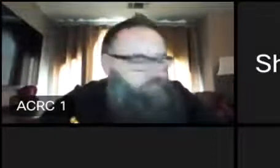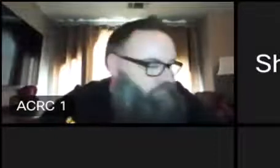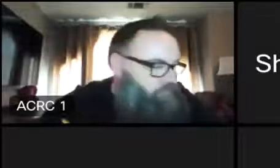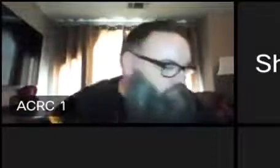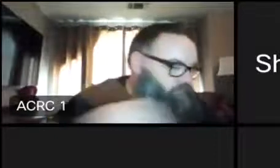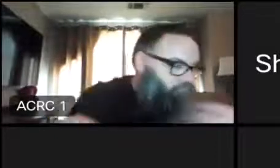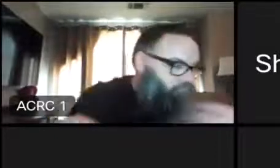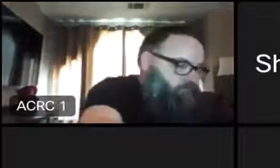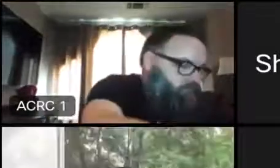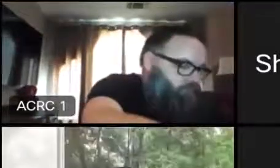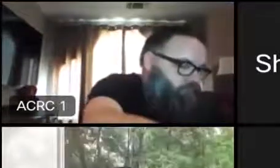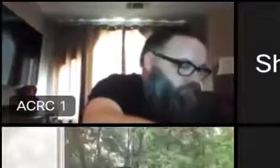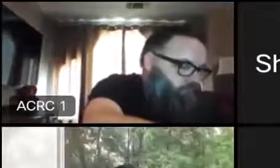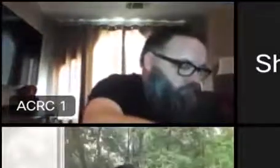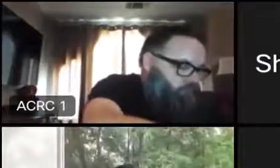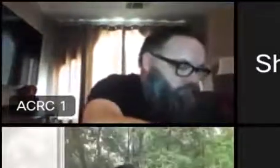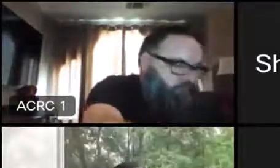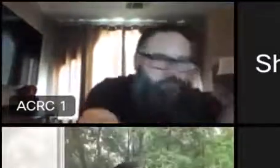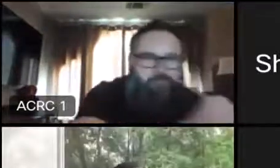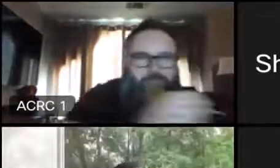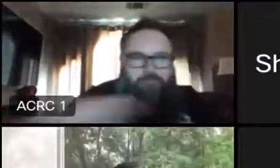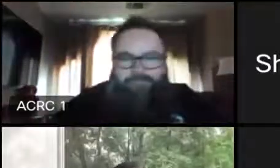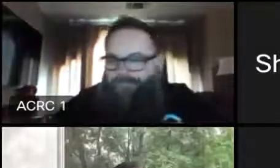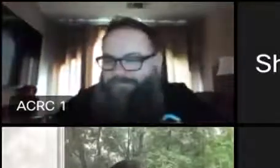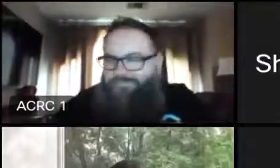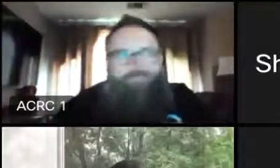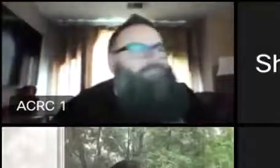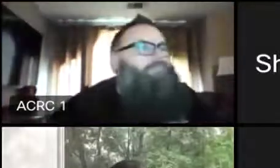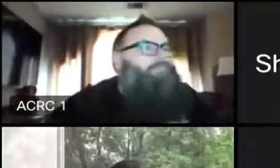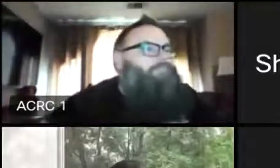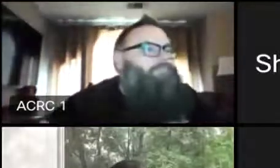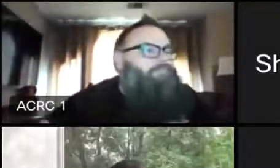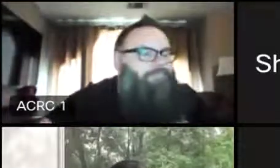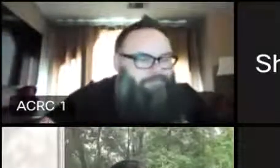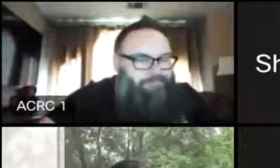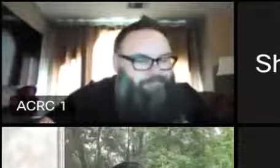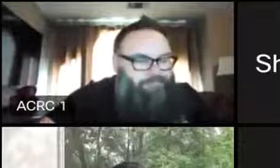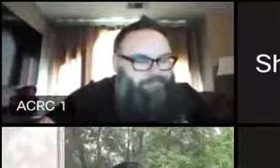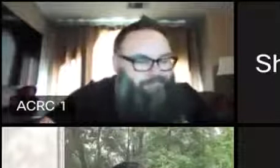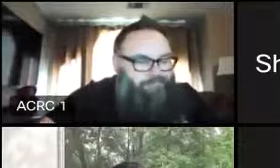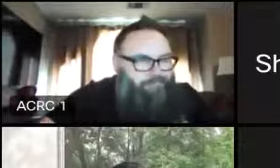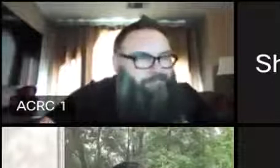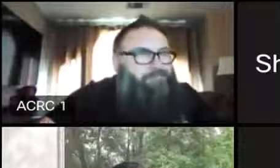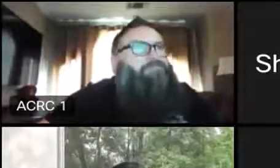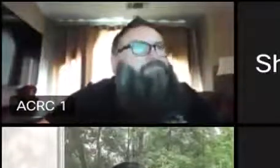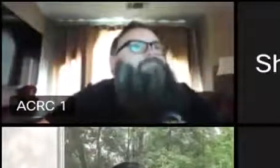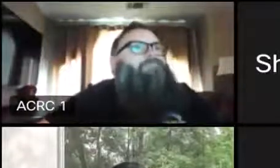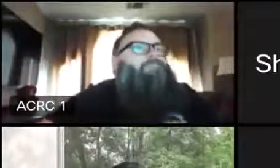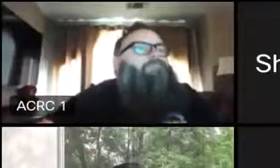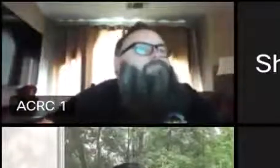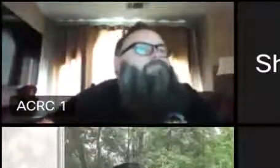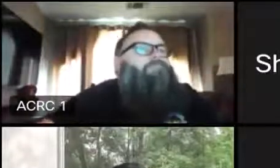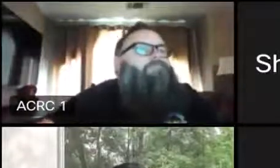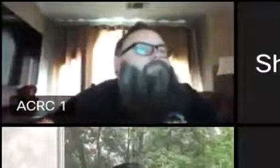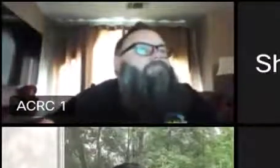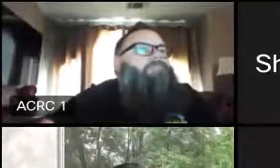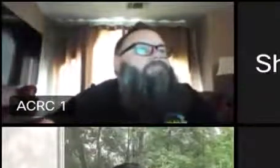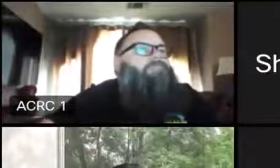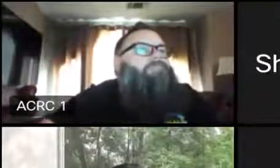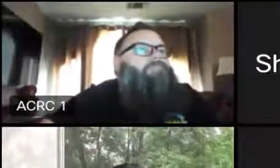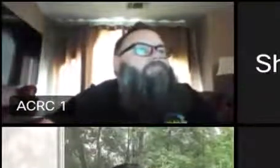You can talk about it now, or you can email us, but the main thing is fill out the survey and get in touch with your community services specialist, because we need to have